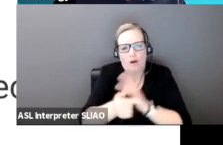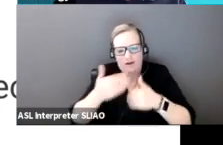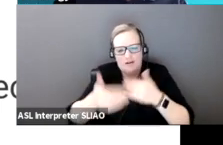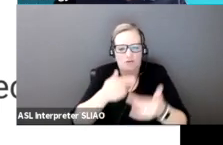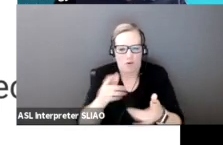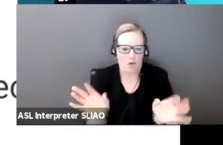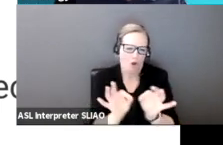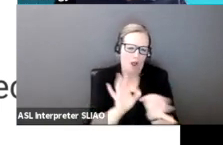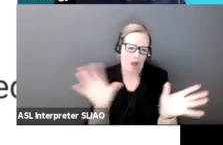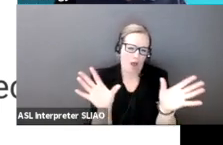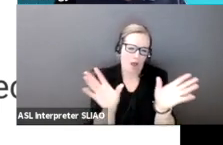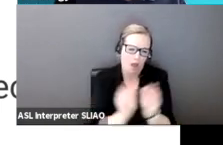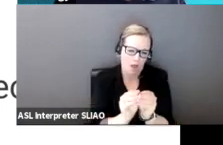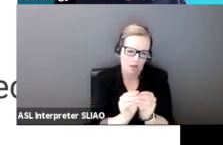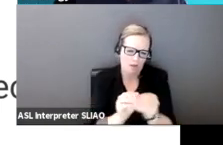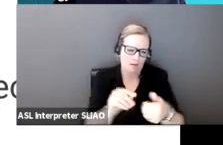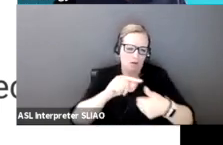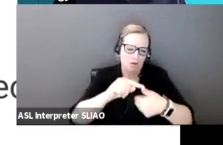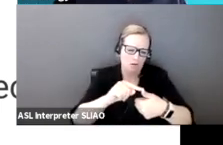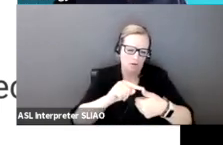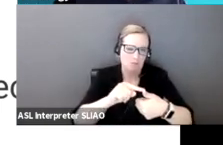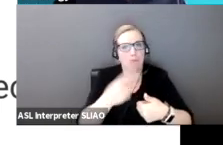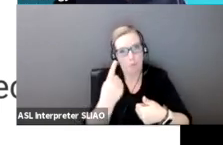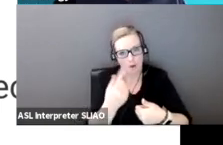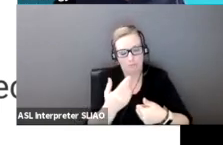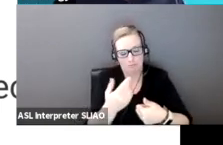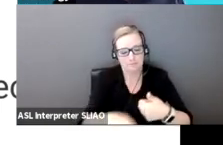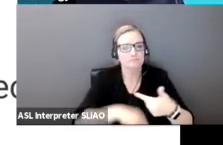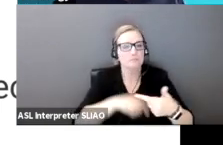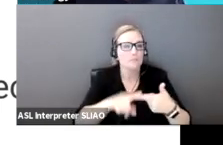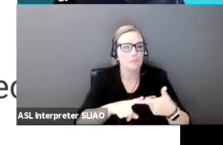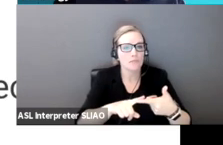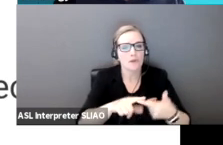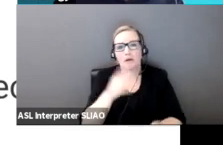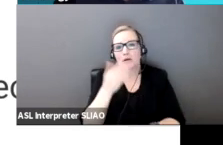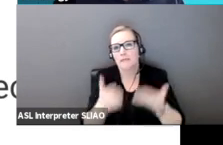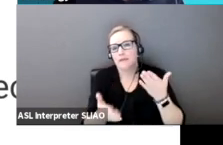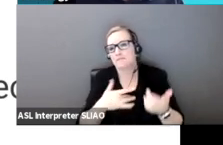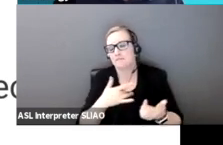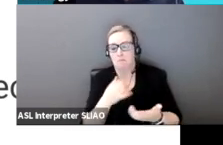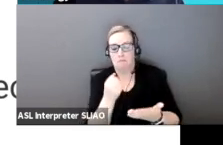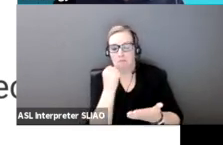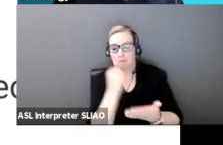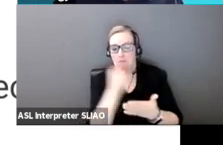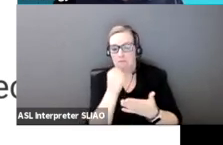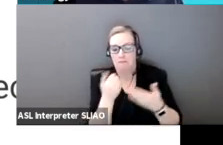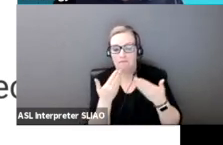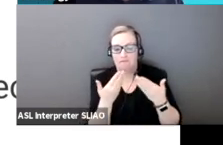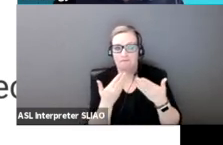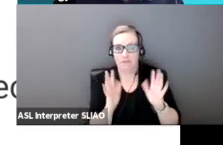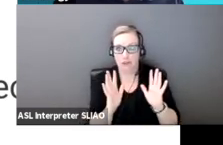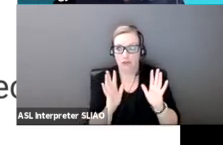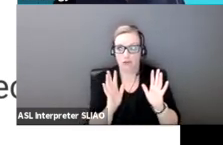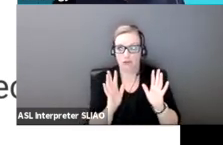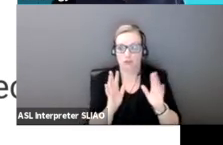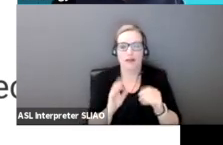value IP is based on the revenue. So how much can you get for selling or licensing this IP